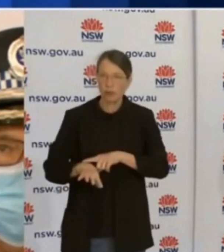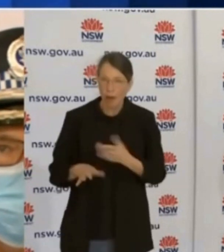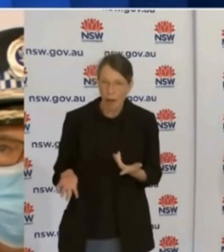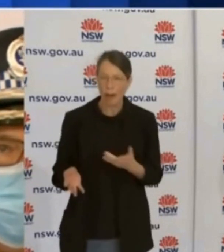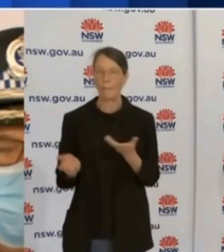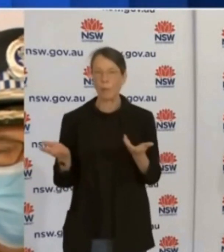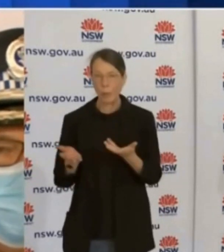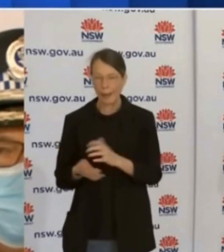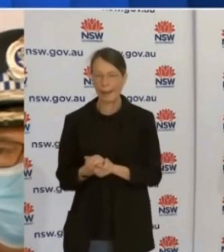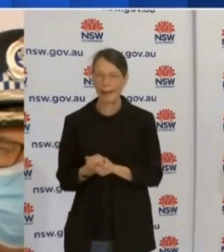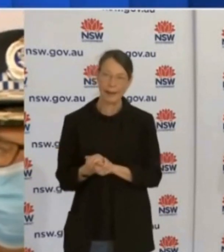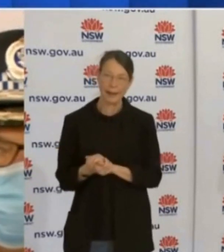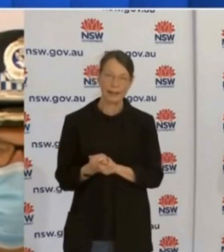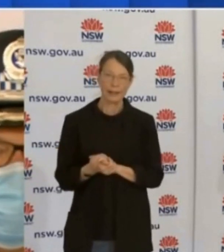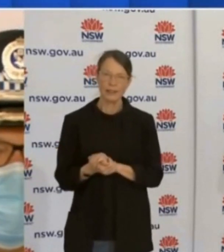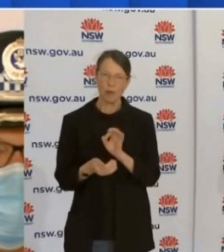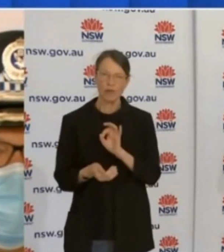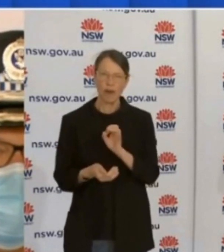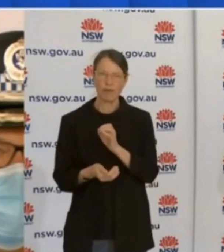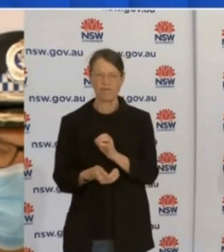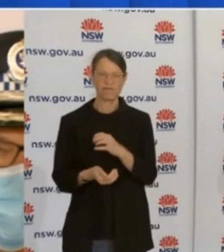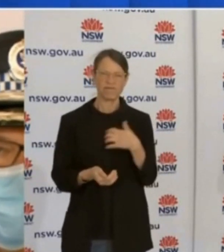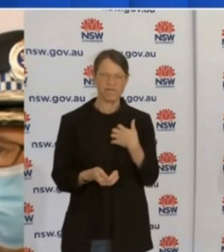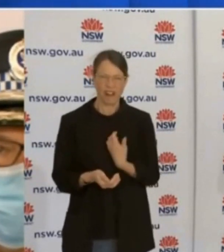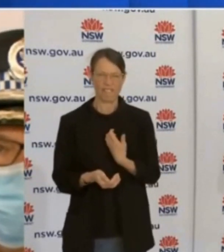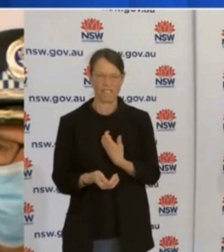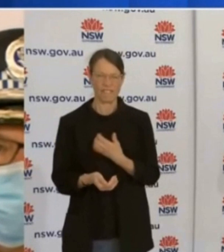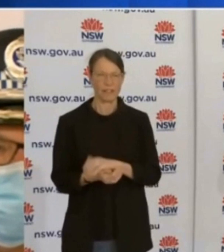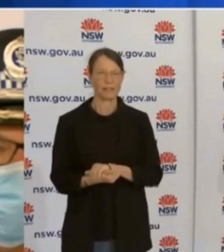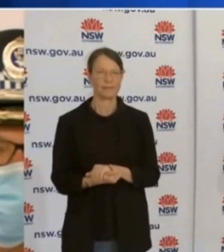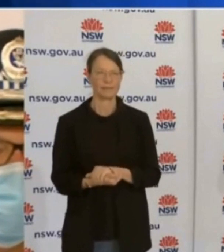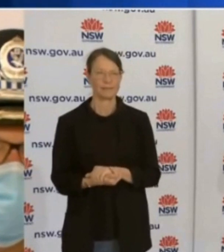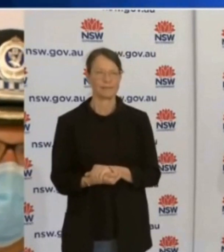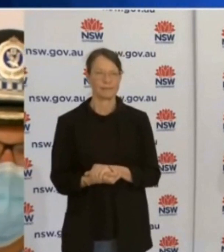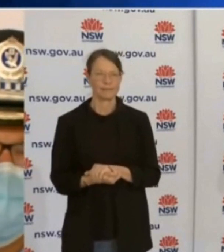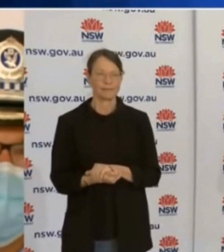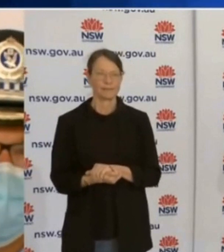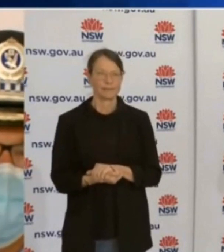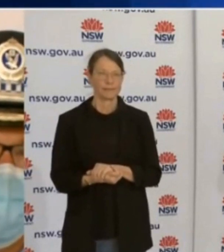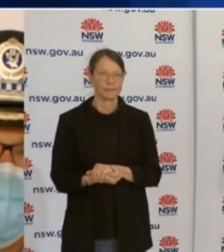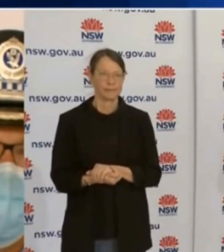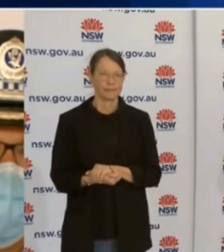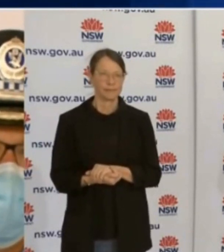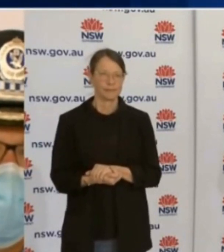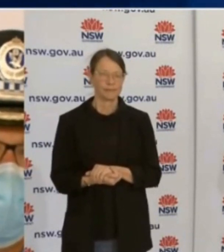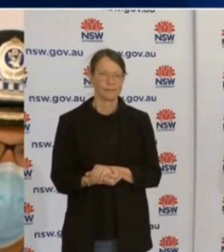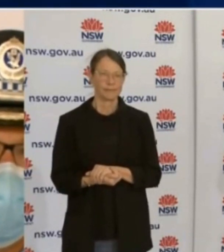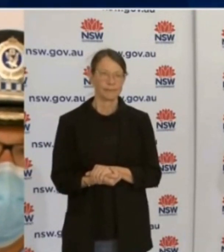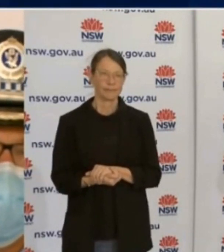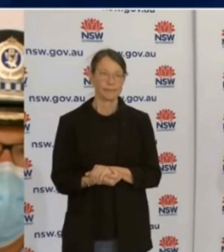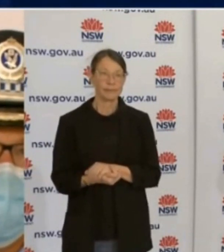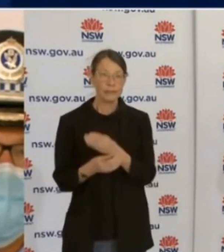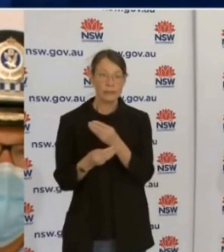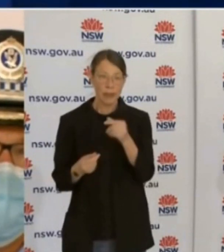examples, as the Deputy Commissioner was just saying, that we've had examples of, I'm just thinking of a couple of them, where people went from